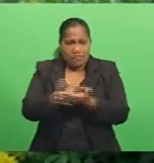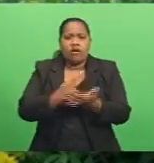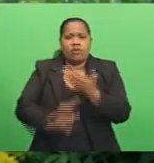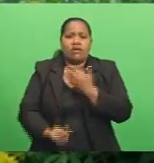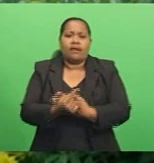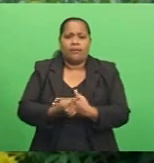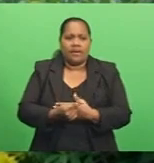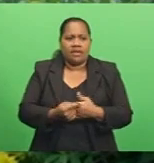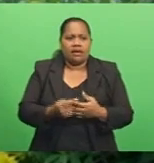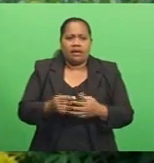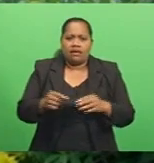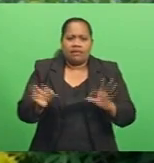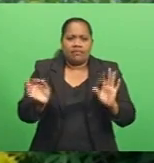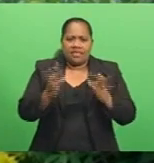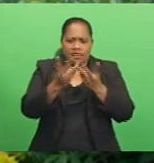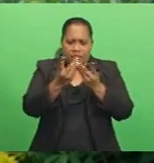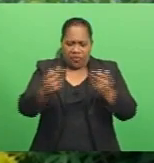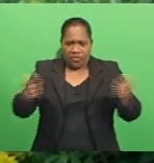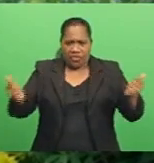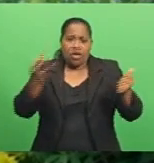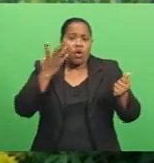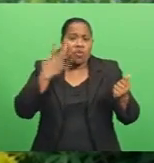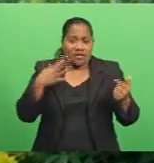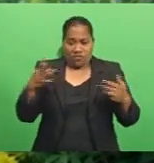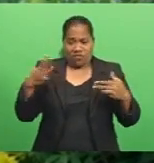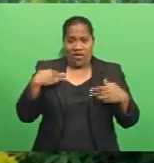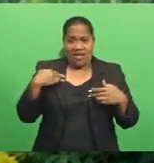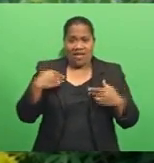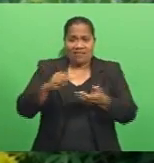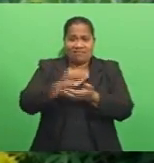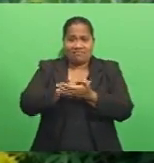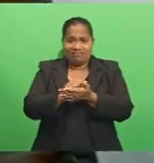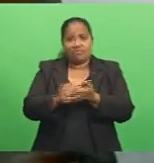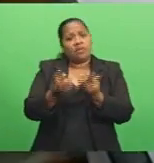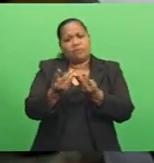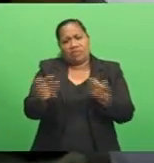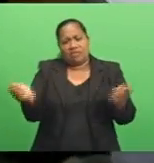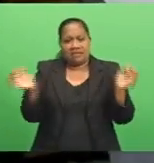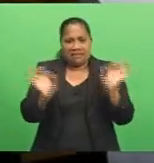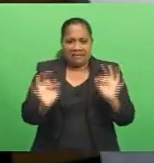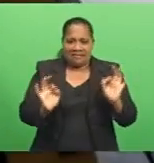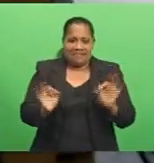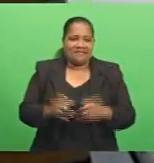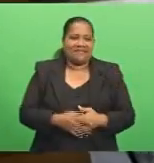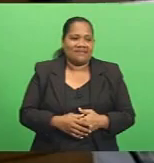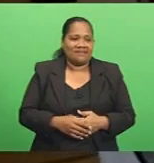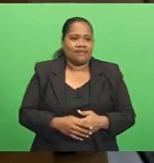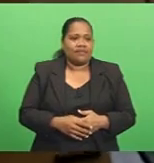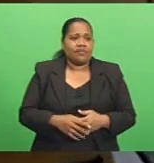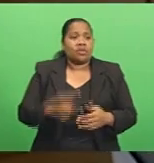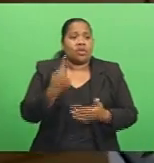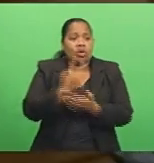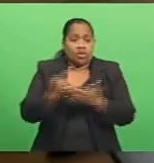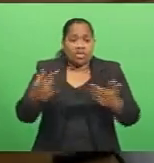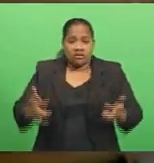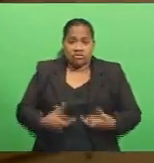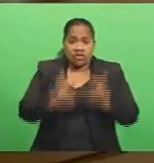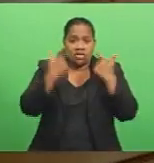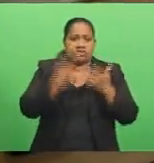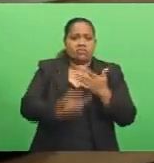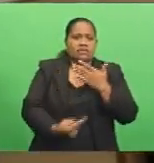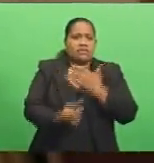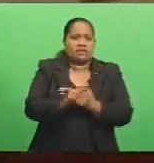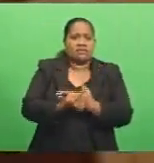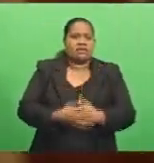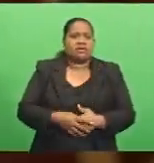been coming out as soon as they wear, like first time wearing, yeah. His only challenge is meeting customers' turnaround